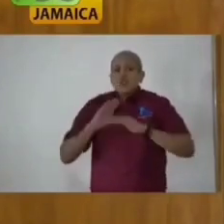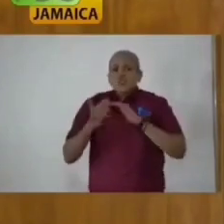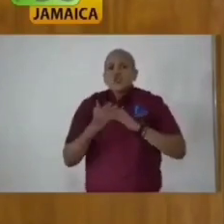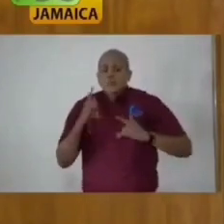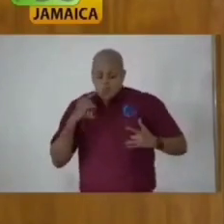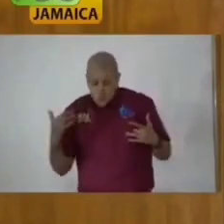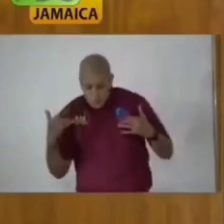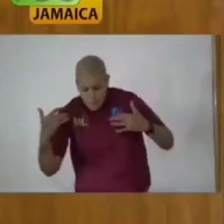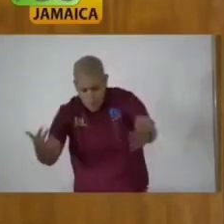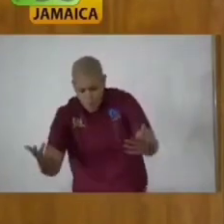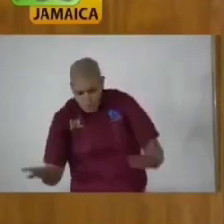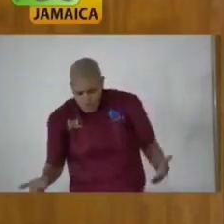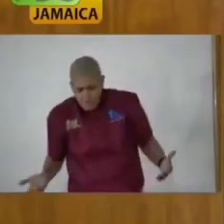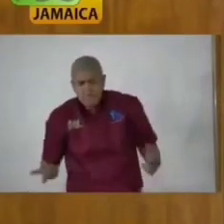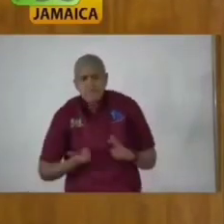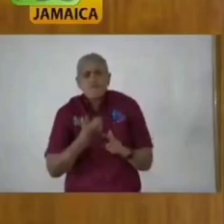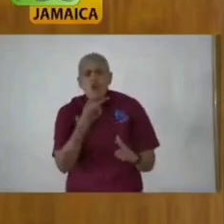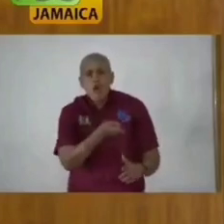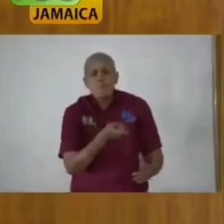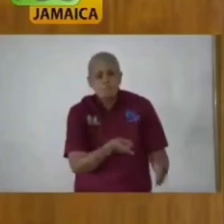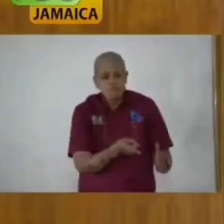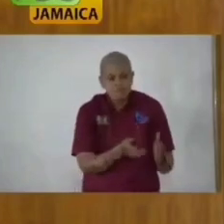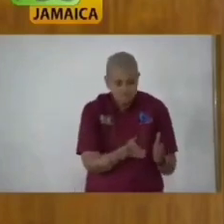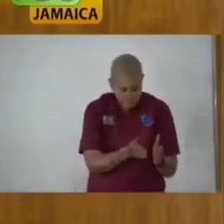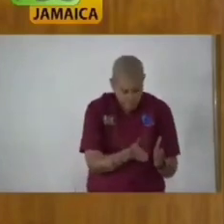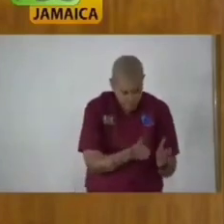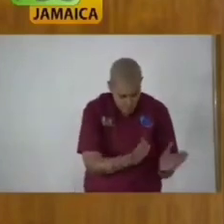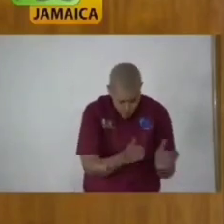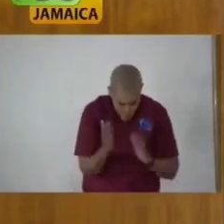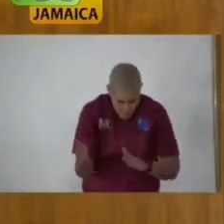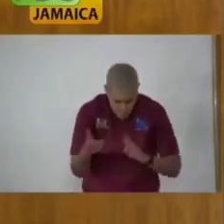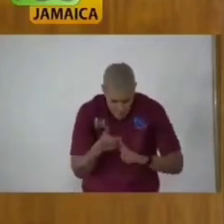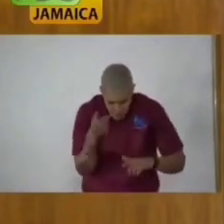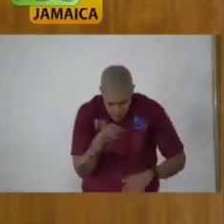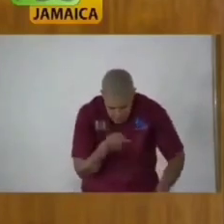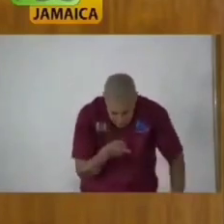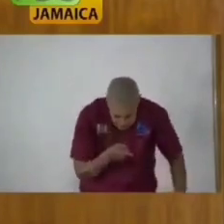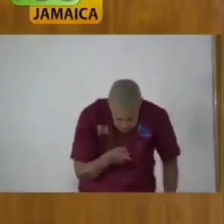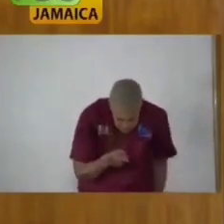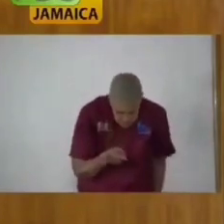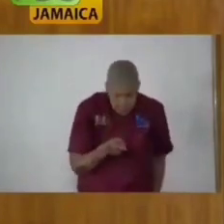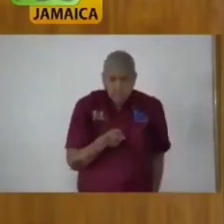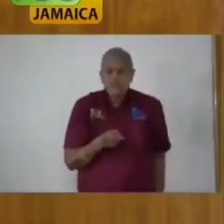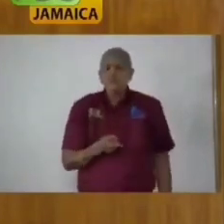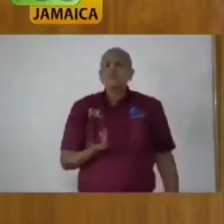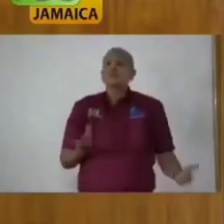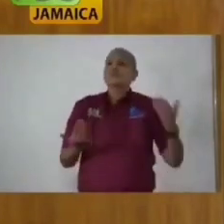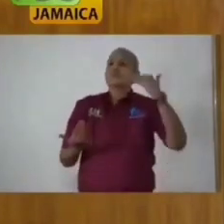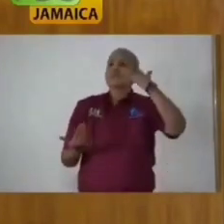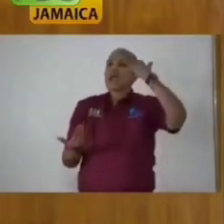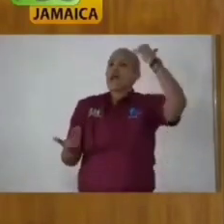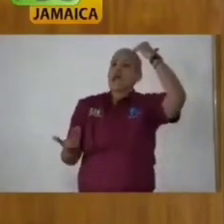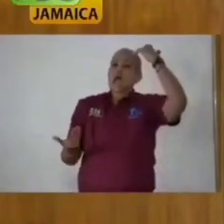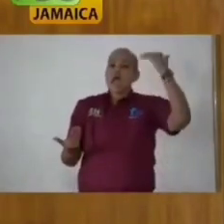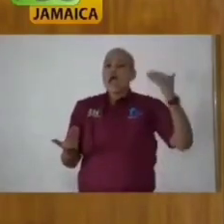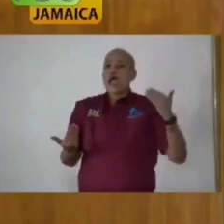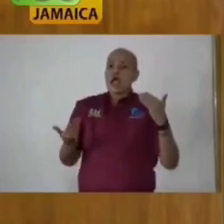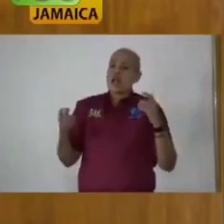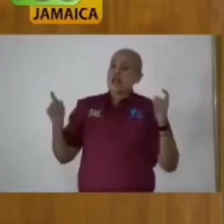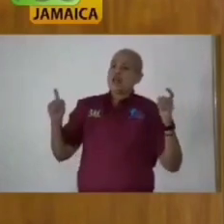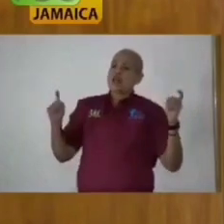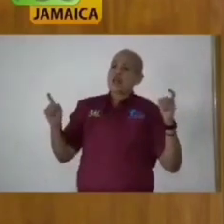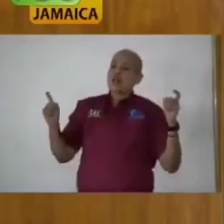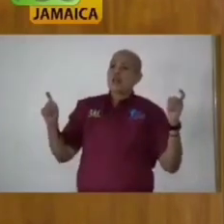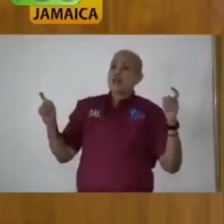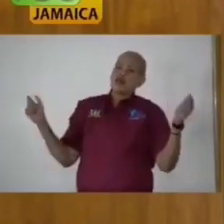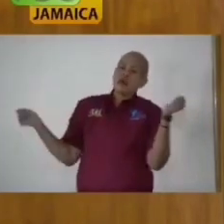move from being ruled with a head of state, if not